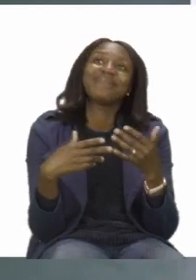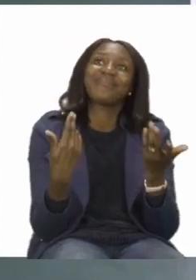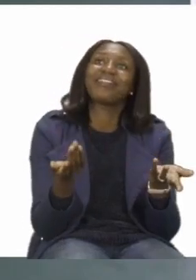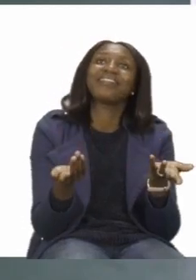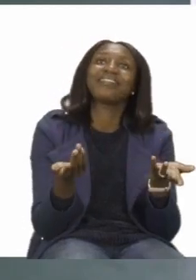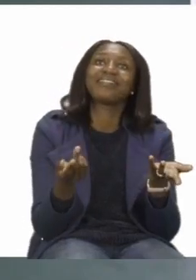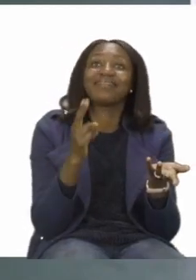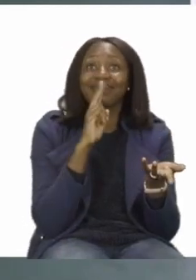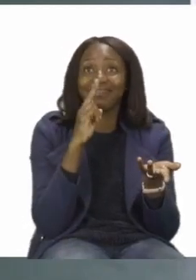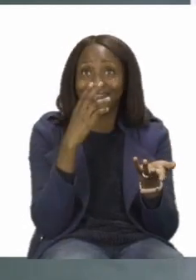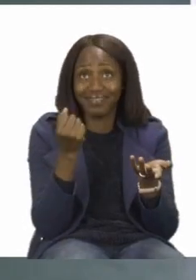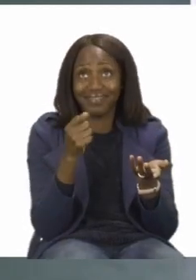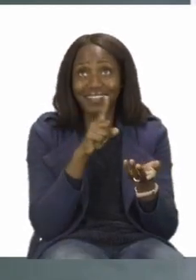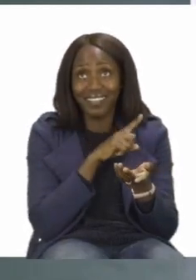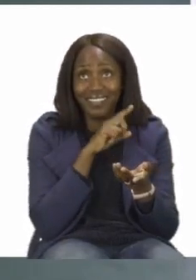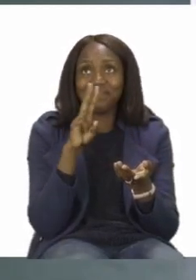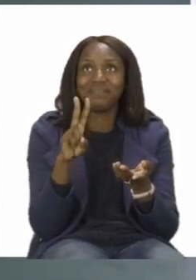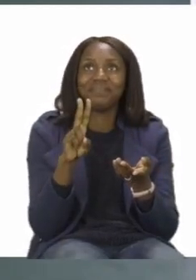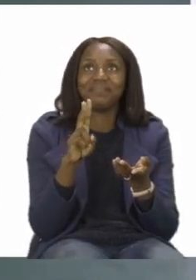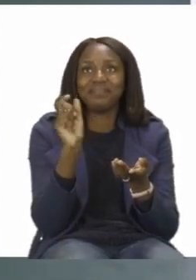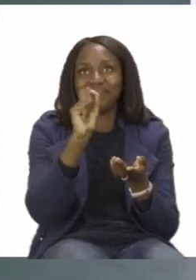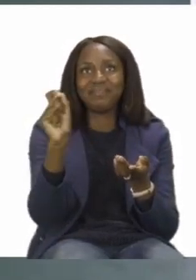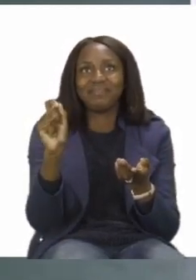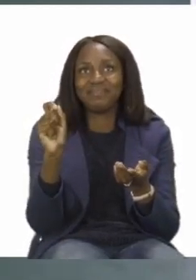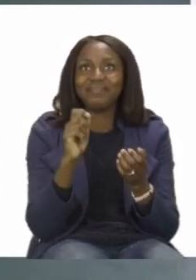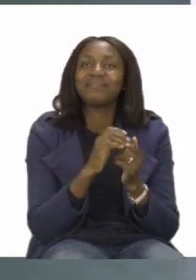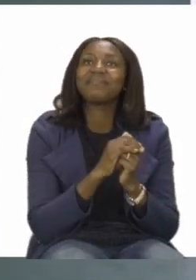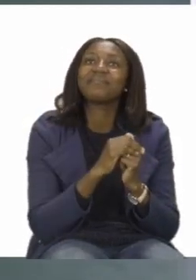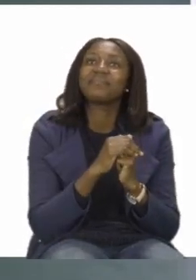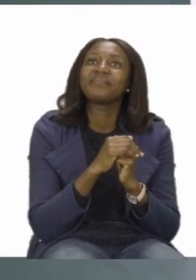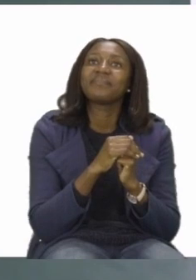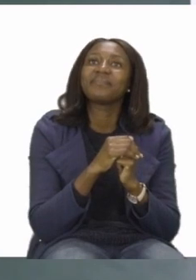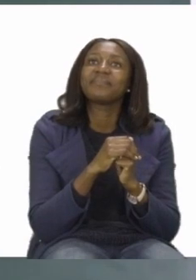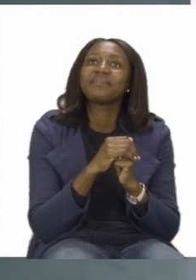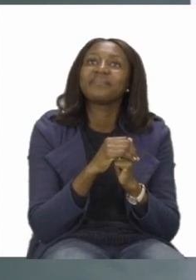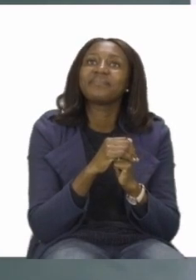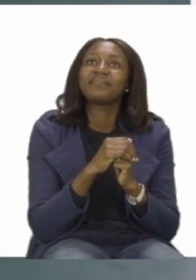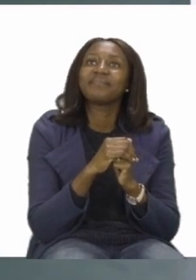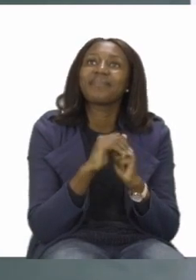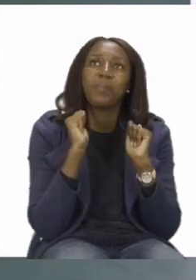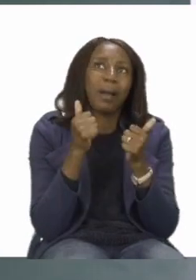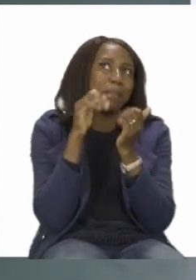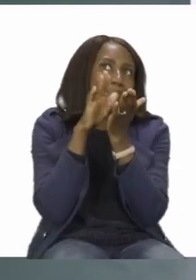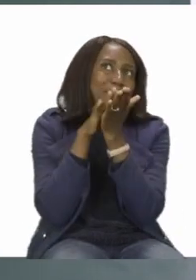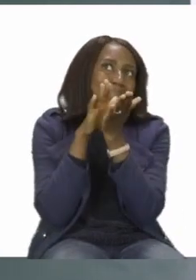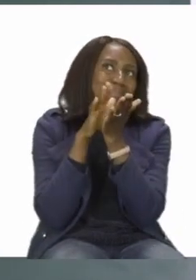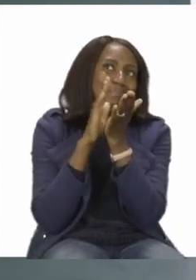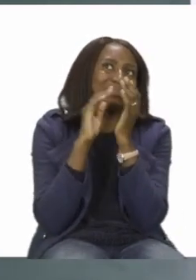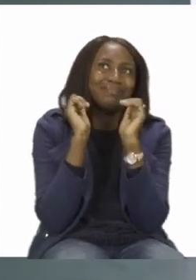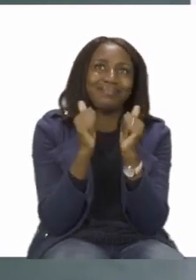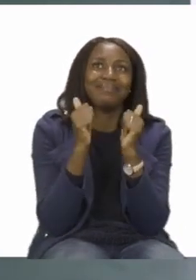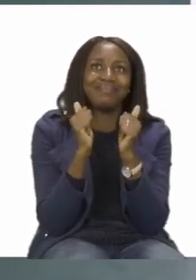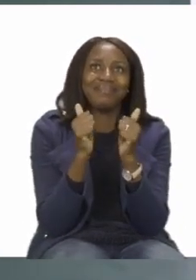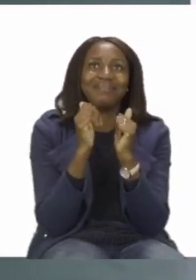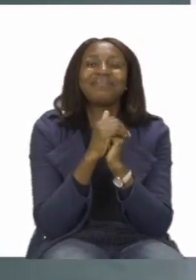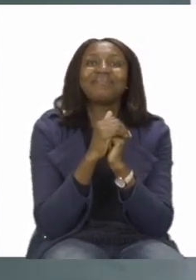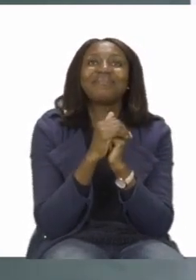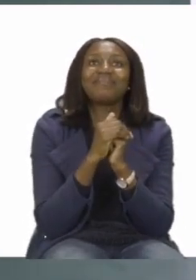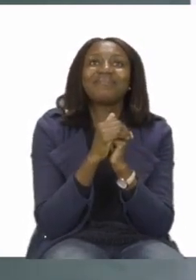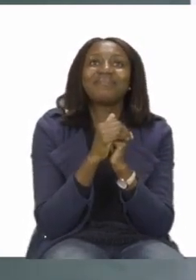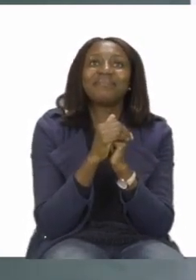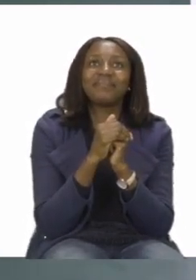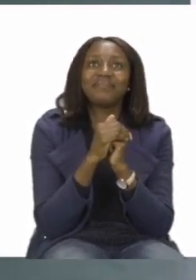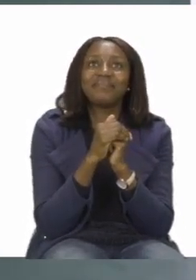12. So our answer is 12. Well done if you knew the answer already.